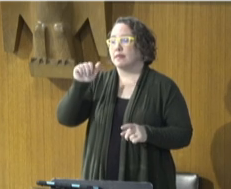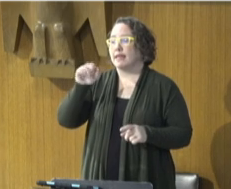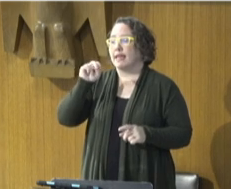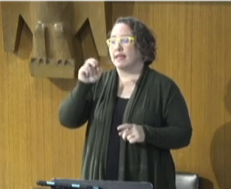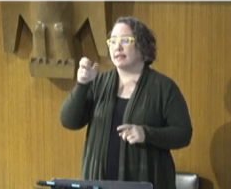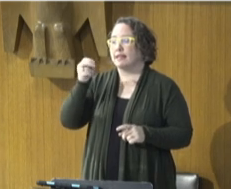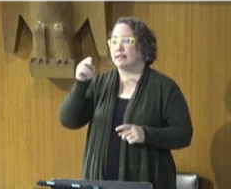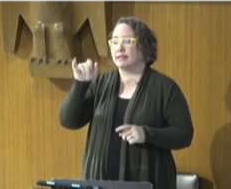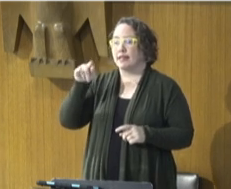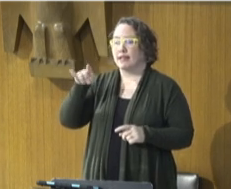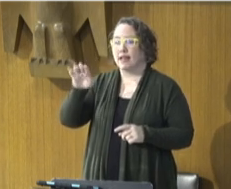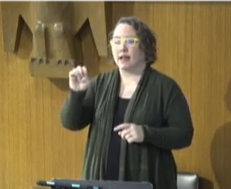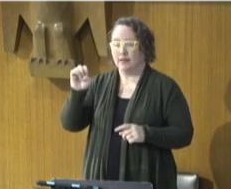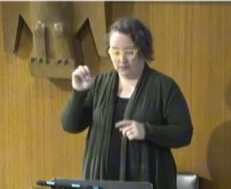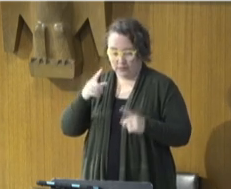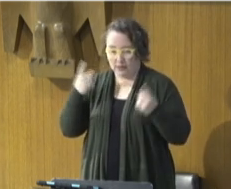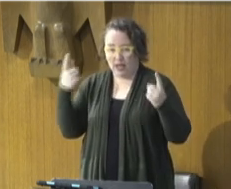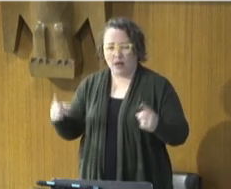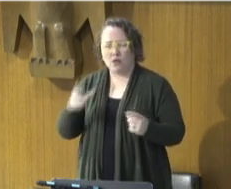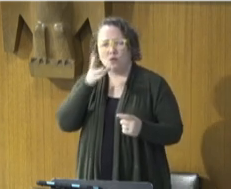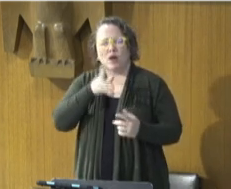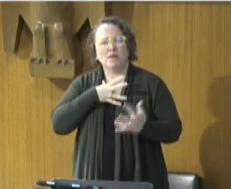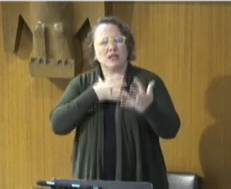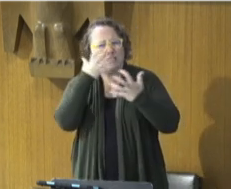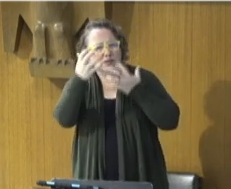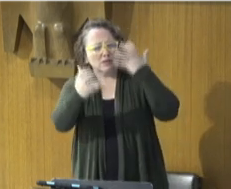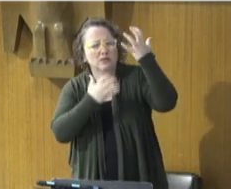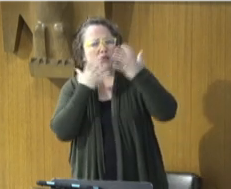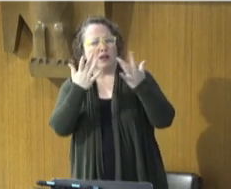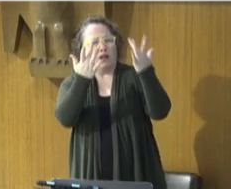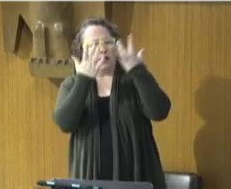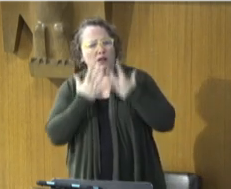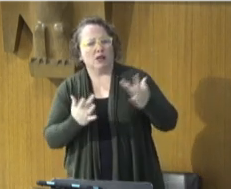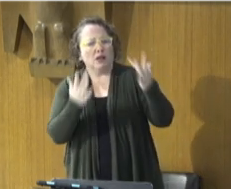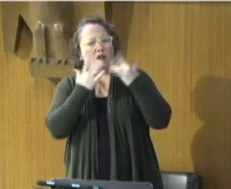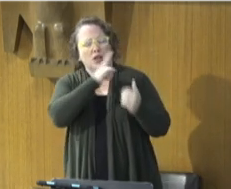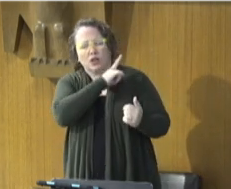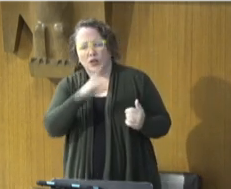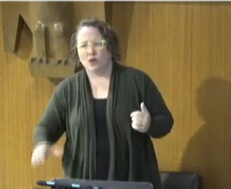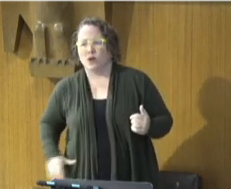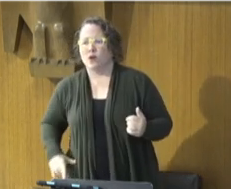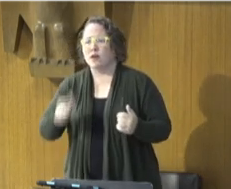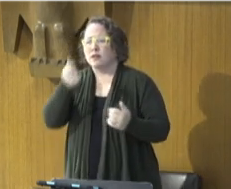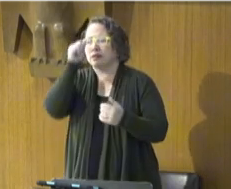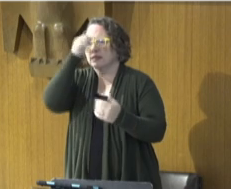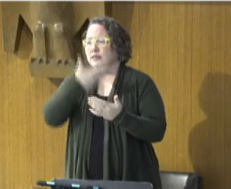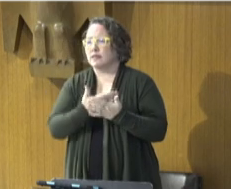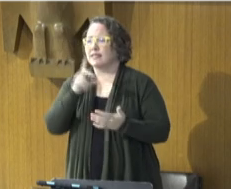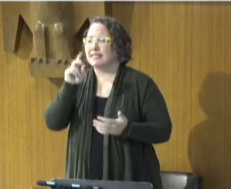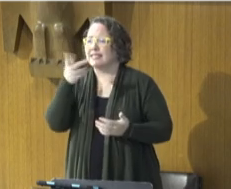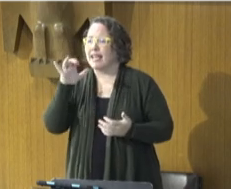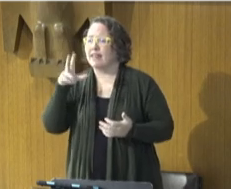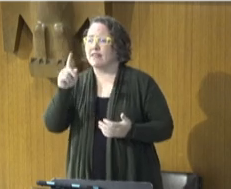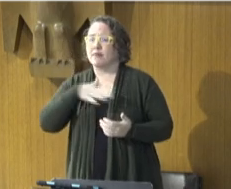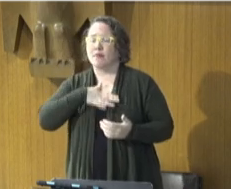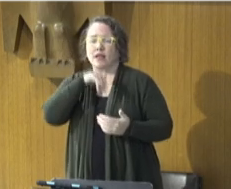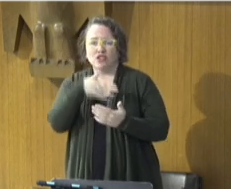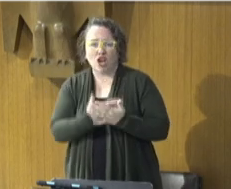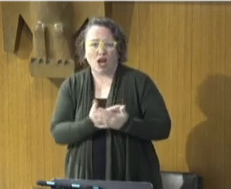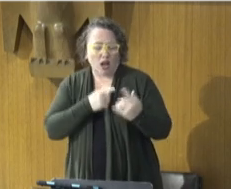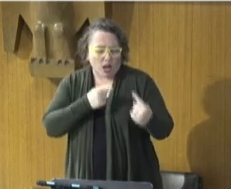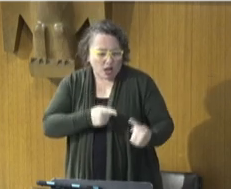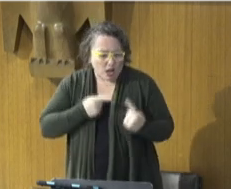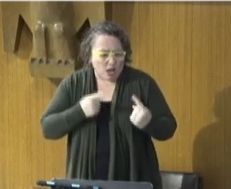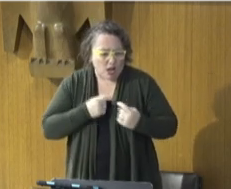out and started shouting, Have mercy on me, Lord, Son of David! My daughter is tormented by a